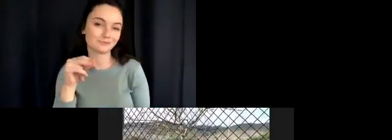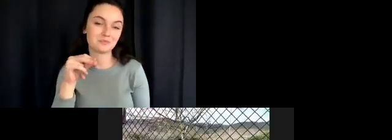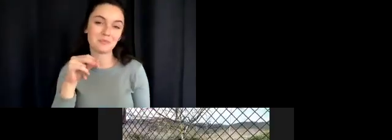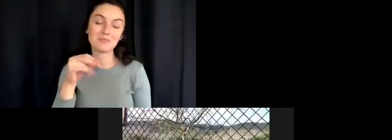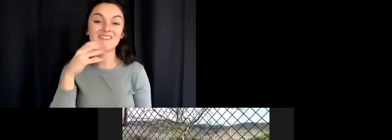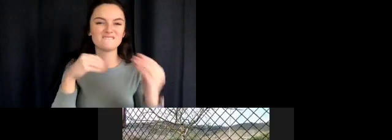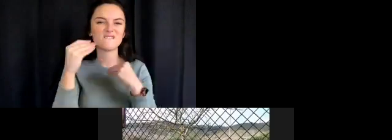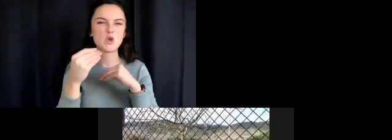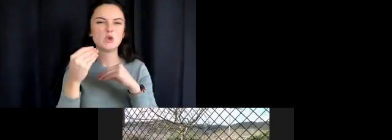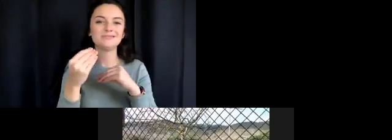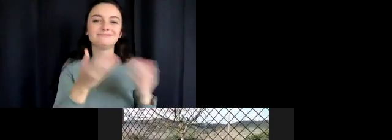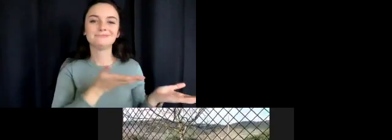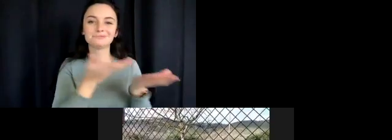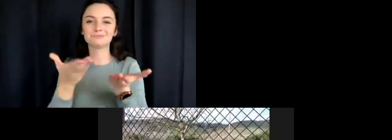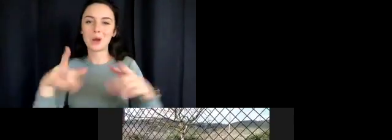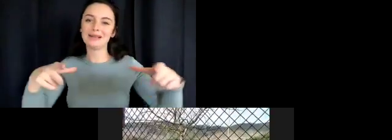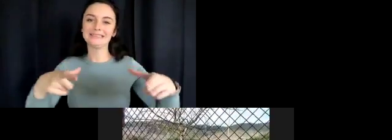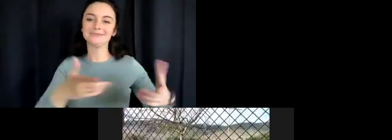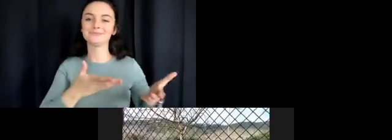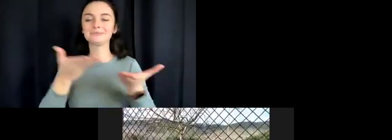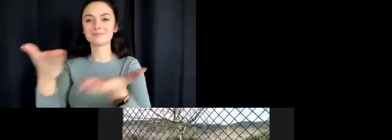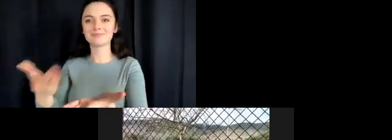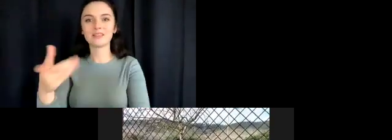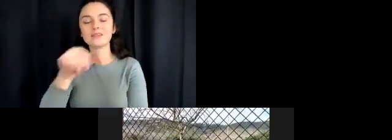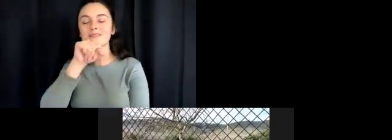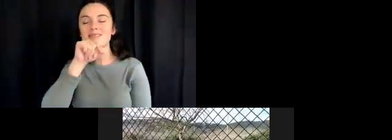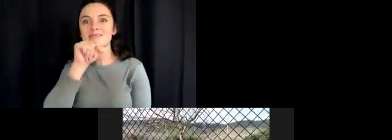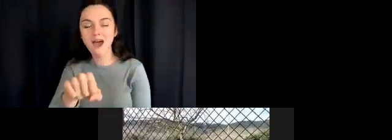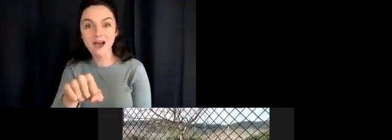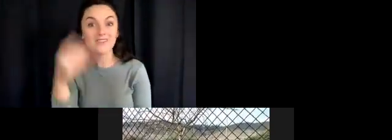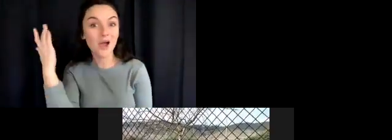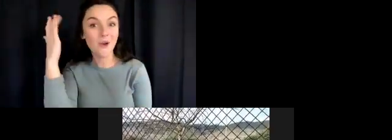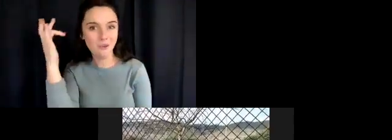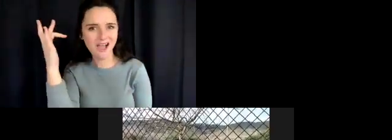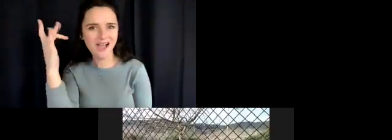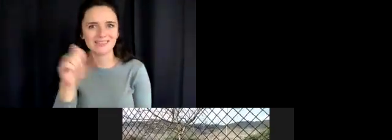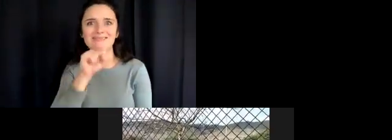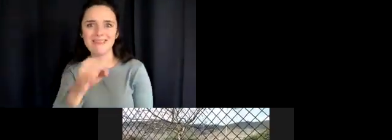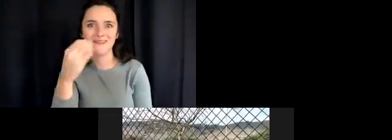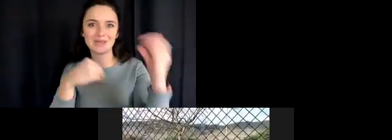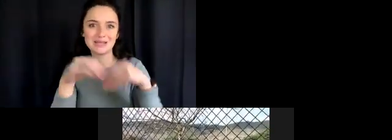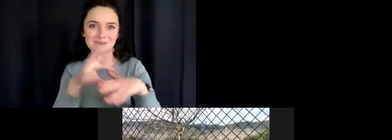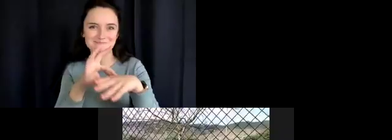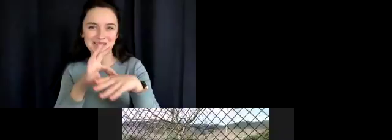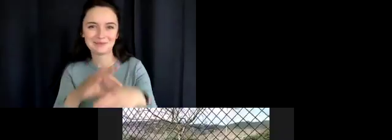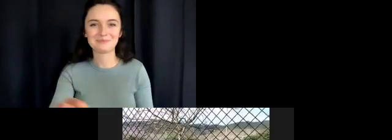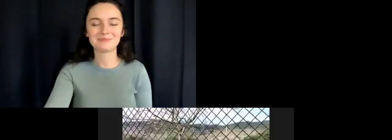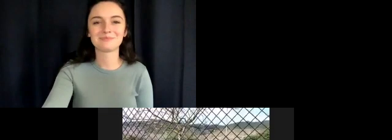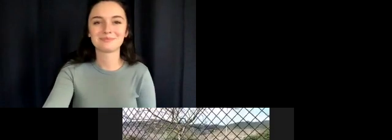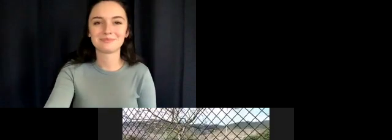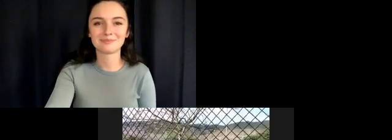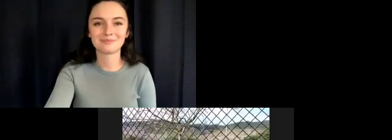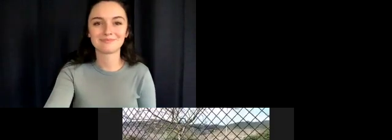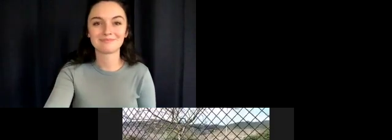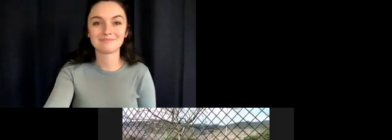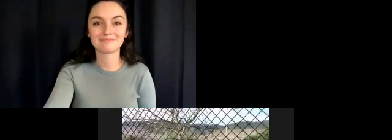much. And they absolutely love it because they are, in fact, meat eaters. You might notice that they have a whole